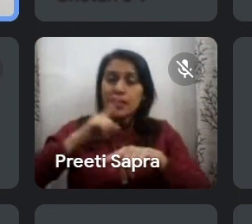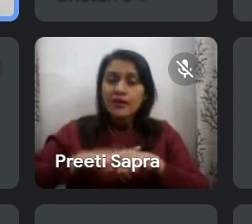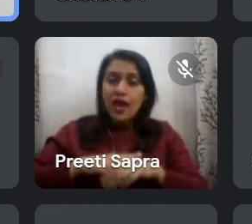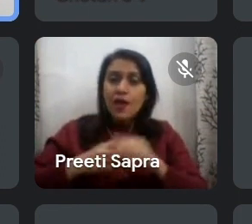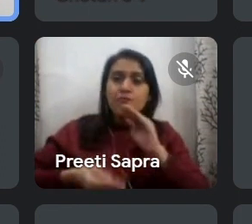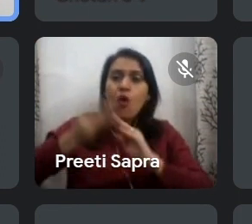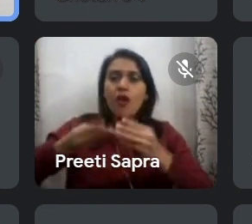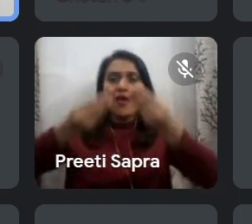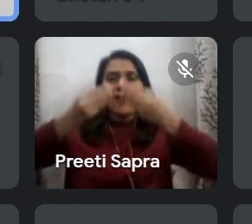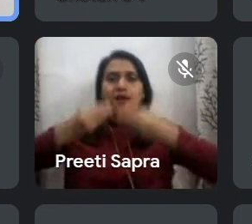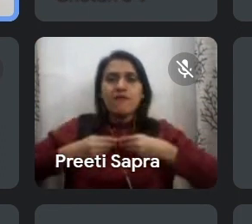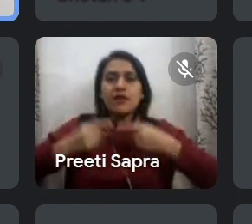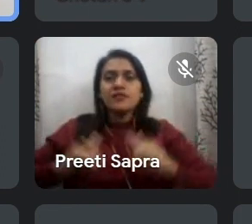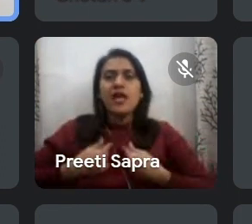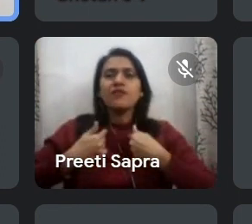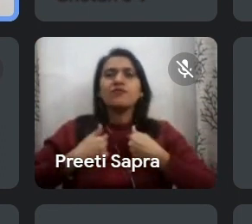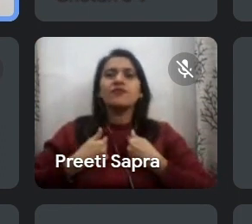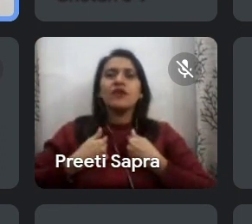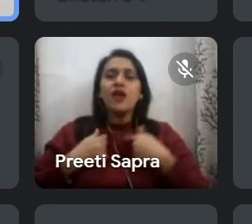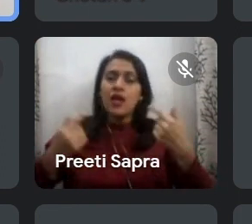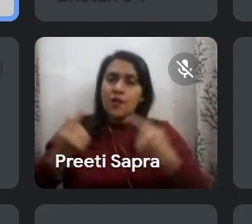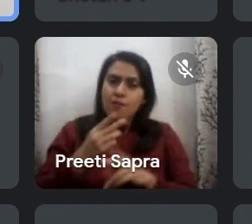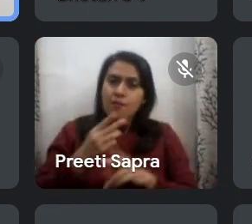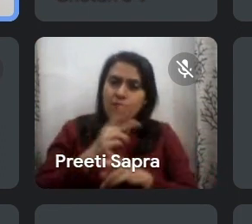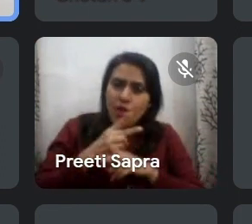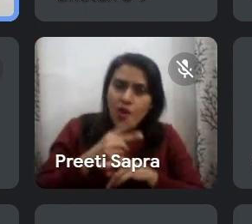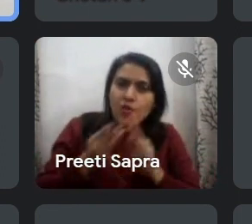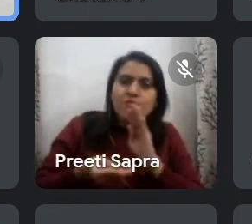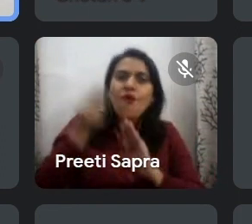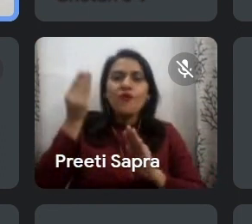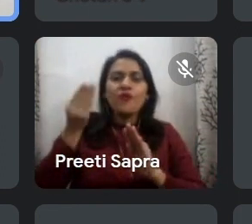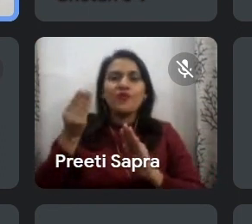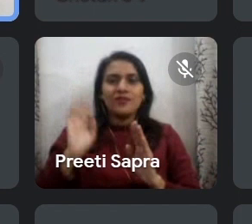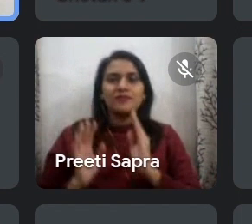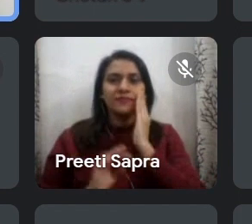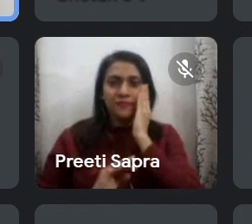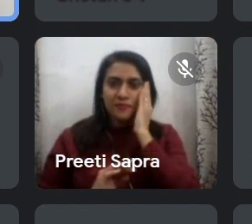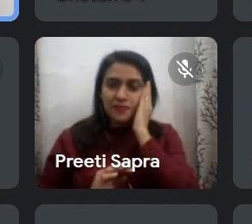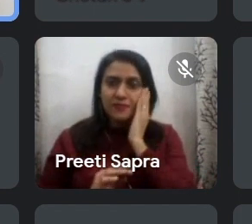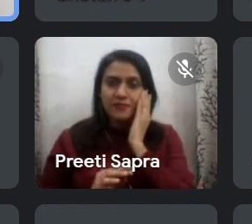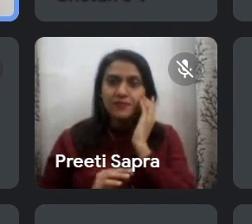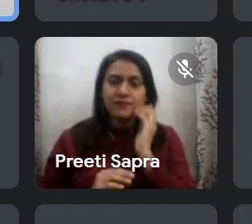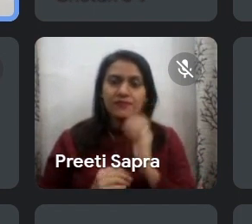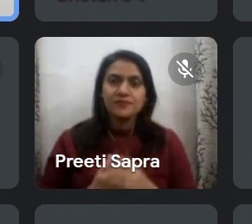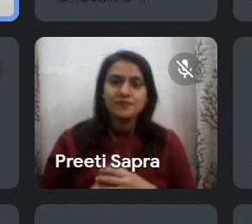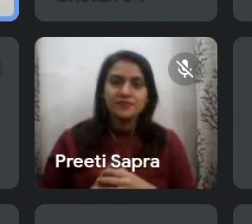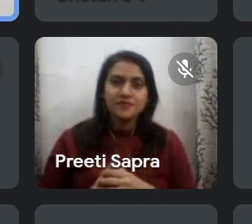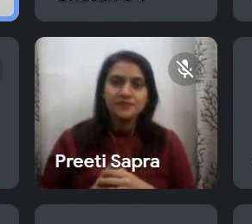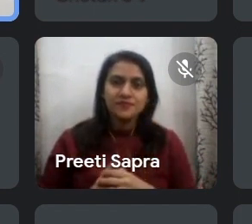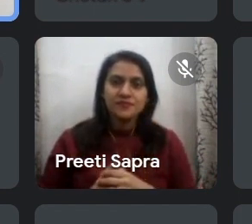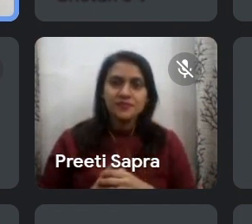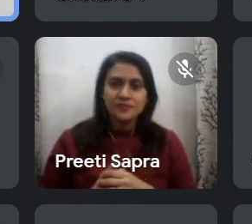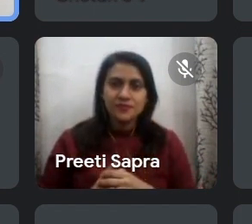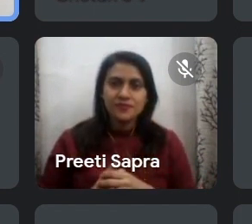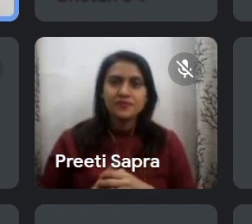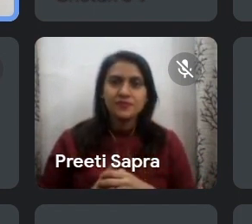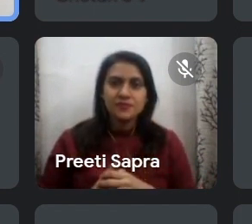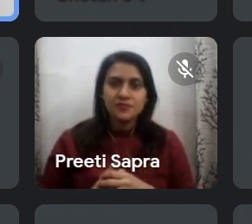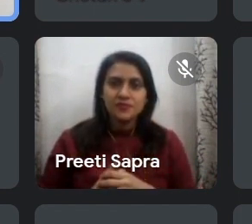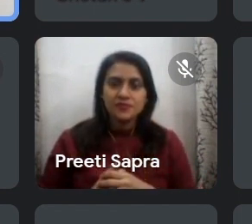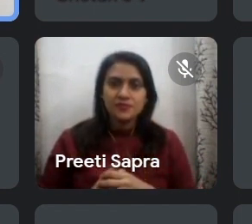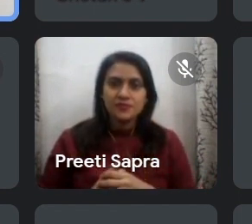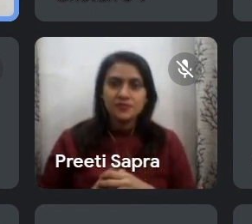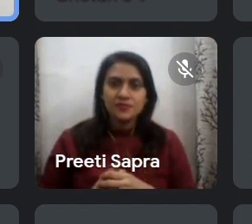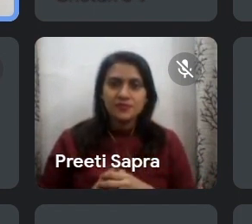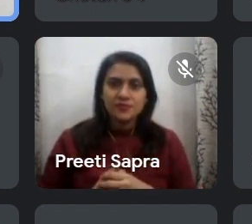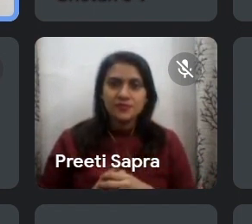bit more importance, a little bit more care. And that way acts like advocating for your needs come